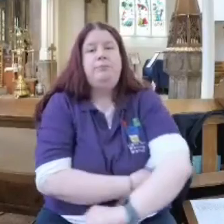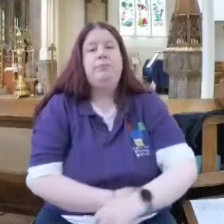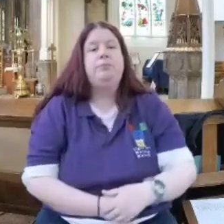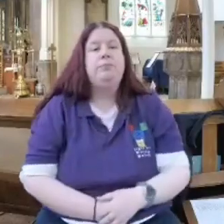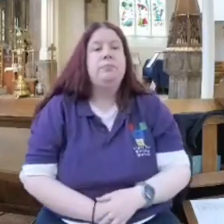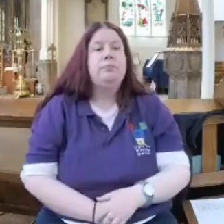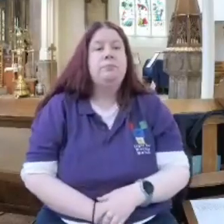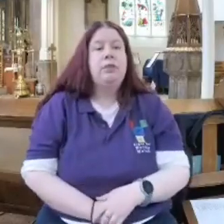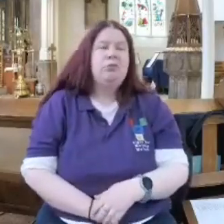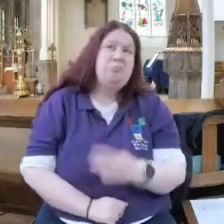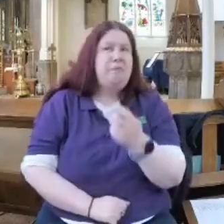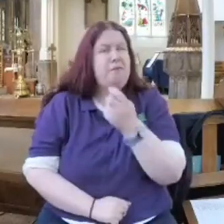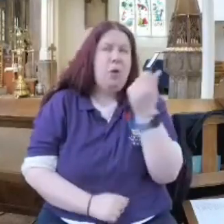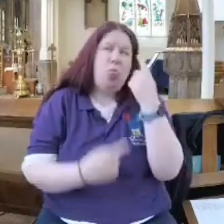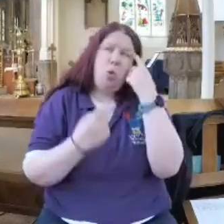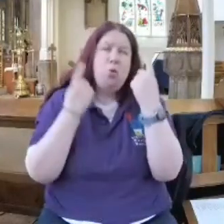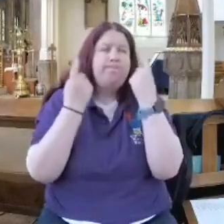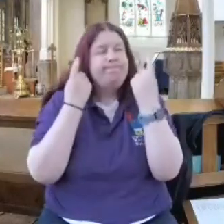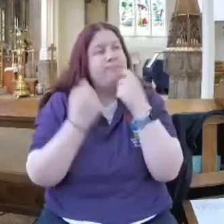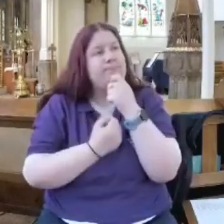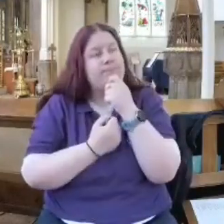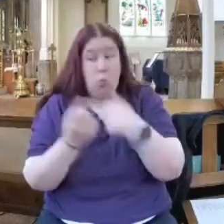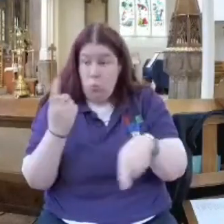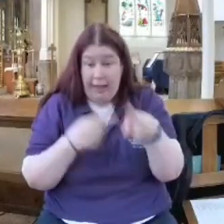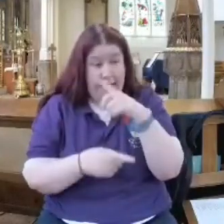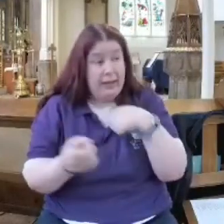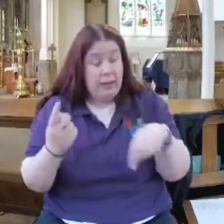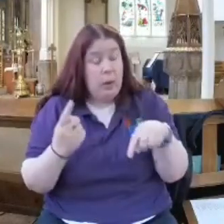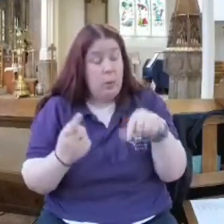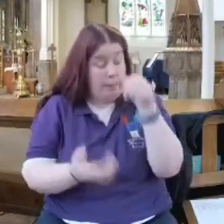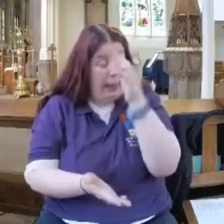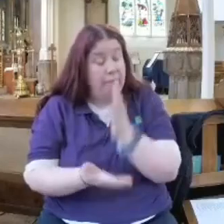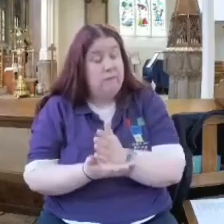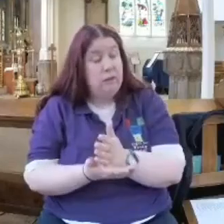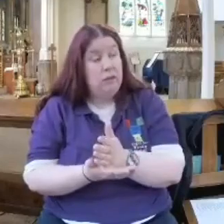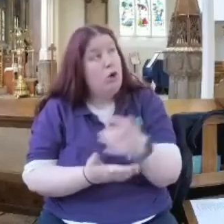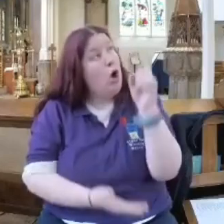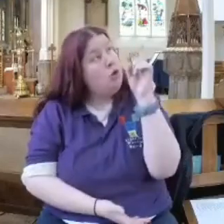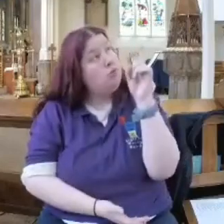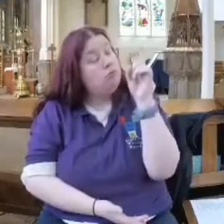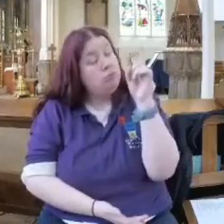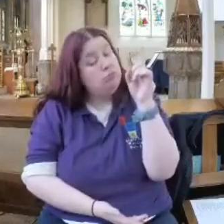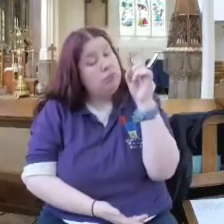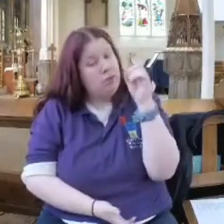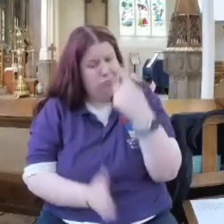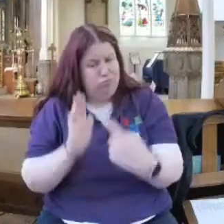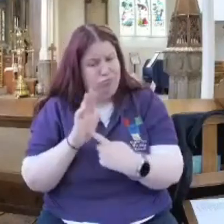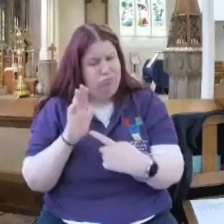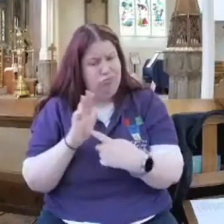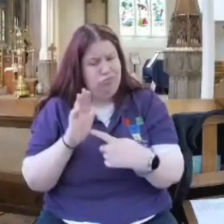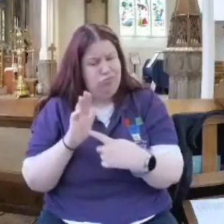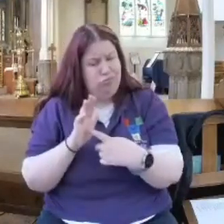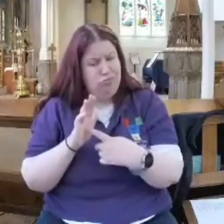So just a few quick thoughts on that. We believe in God. And this is so